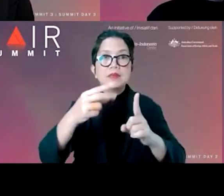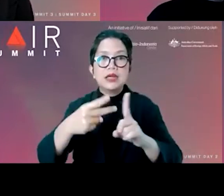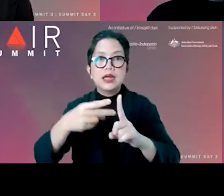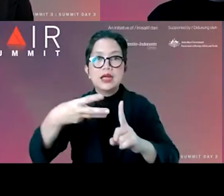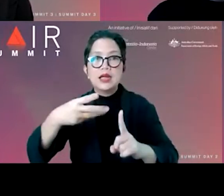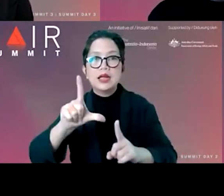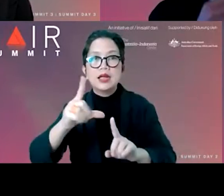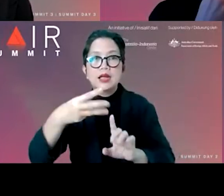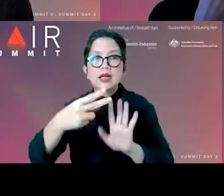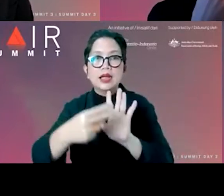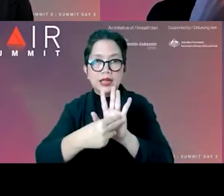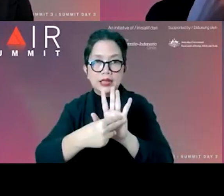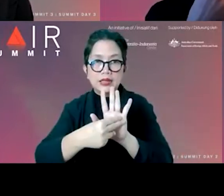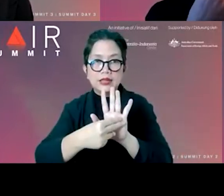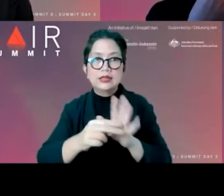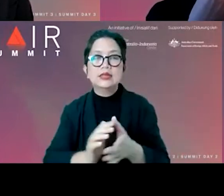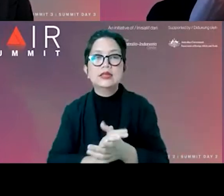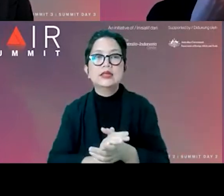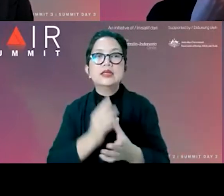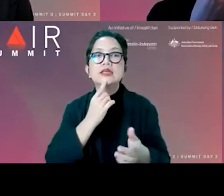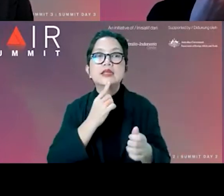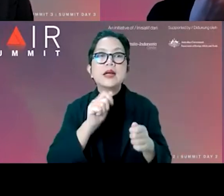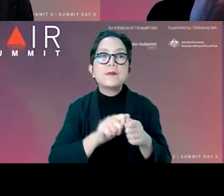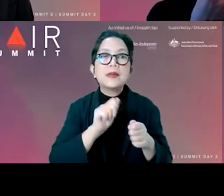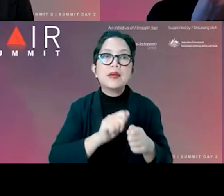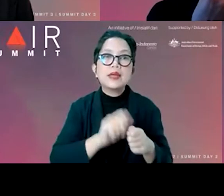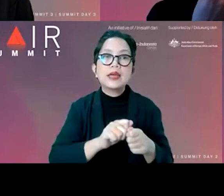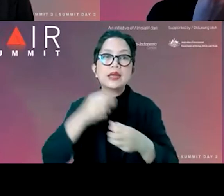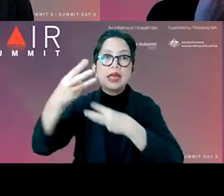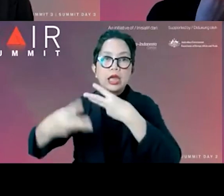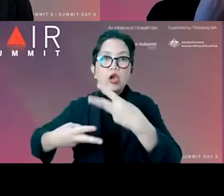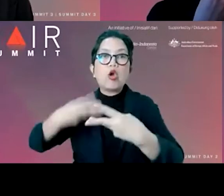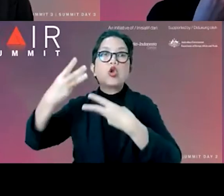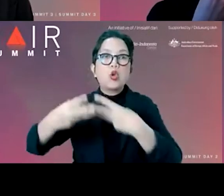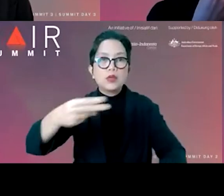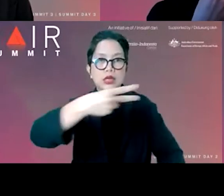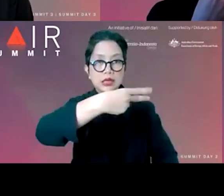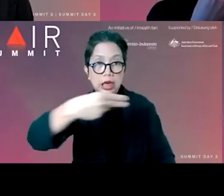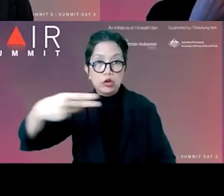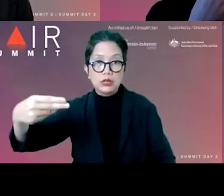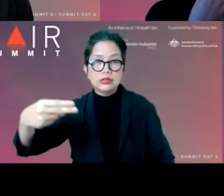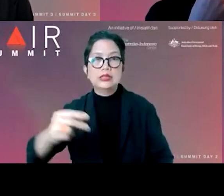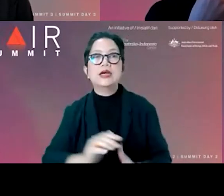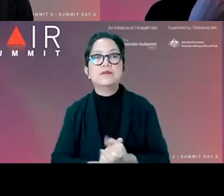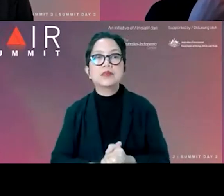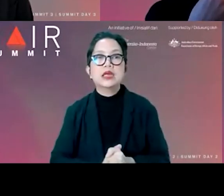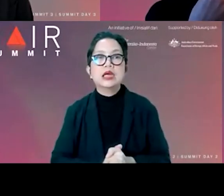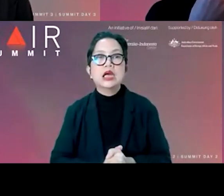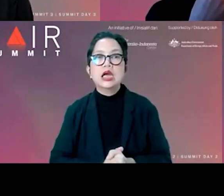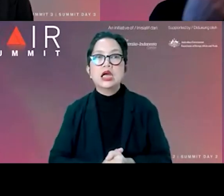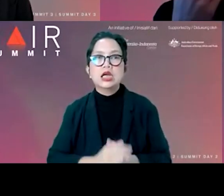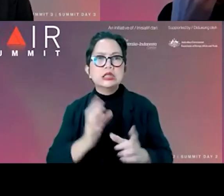recovery in Indonesia, as I said before, cannot be achieved without significant progress in controlling